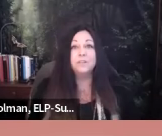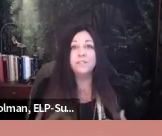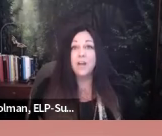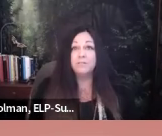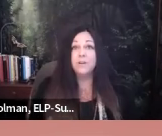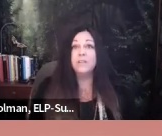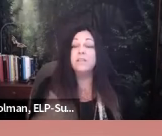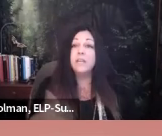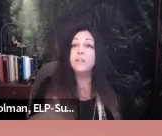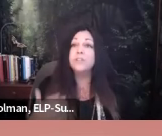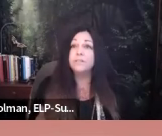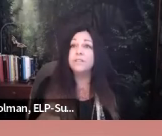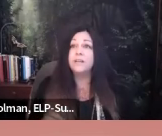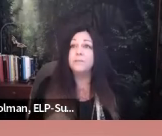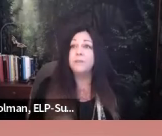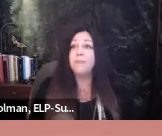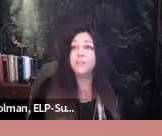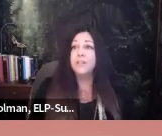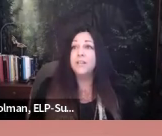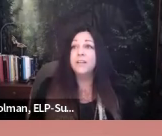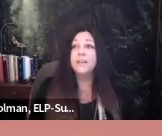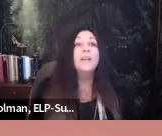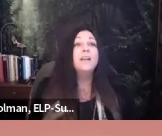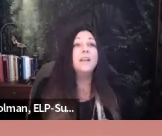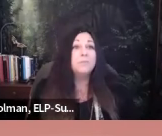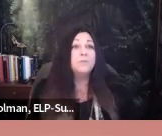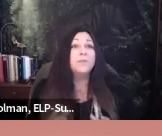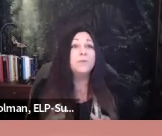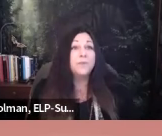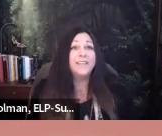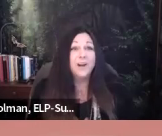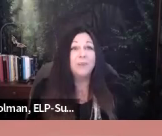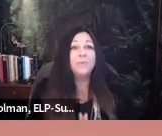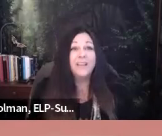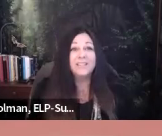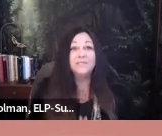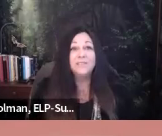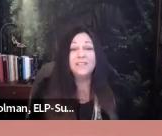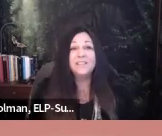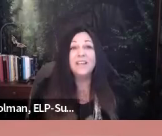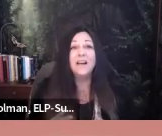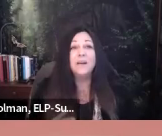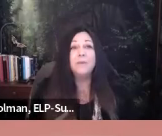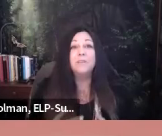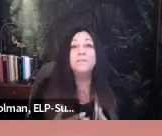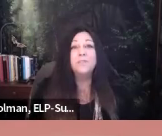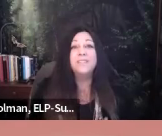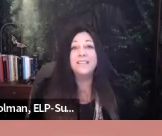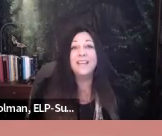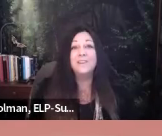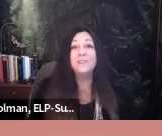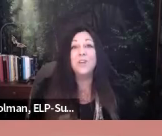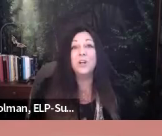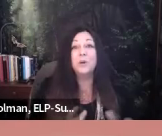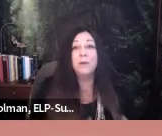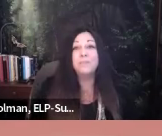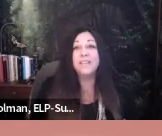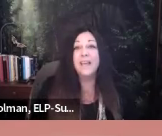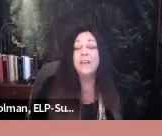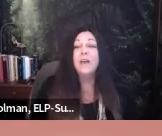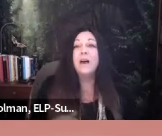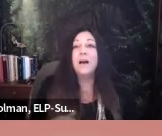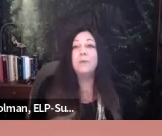into our service offerings. Each service that I'm going to mention here comes with a really comprehensive list of full details on